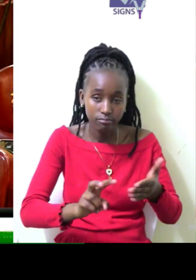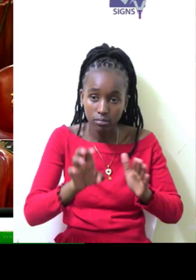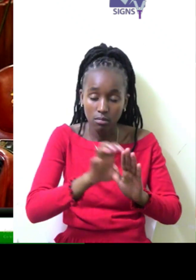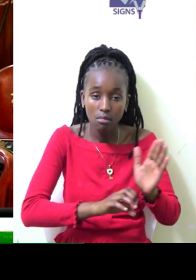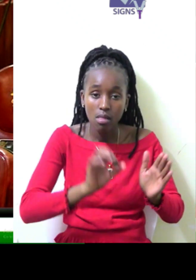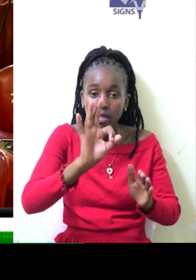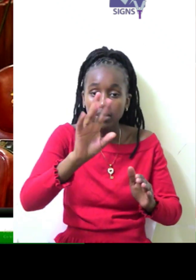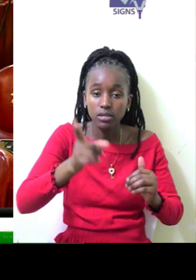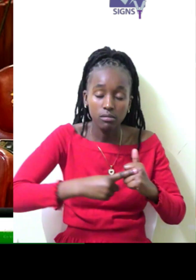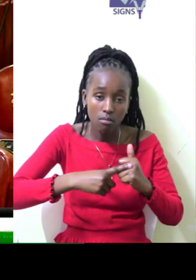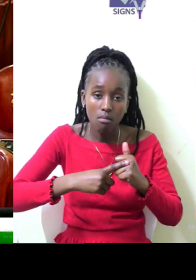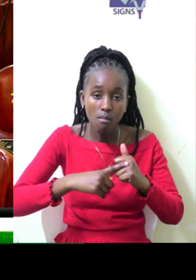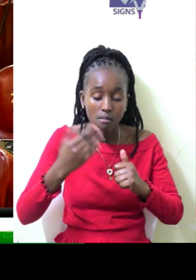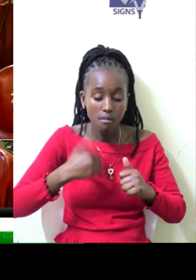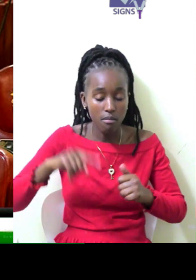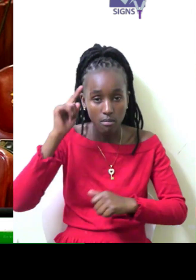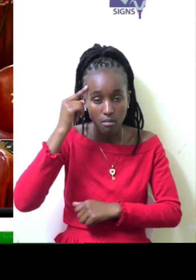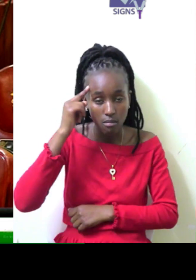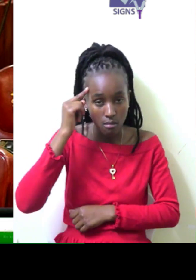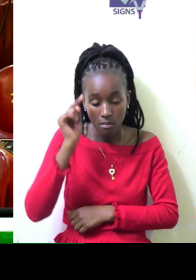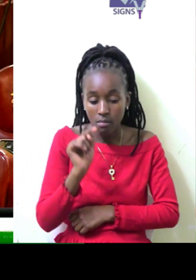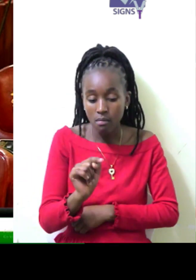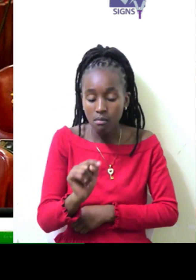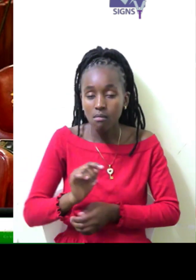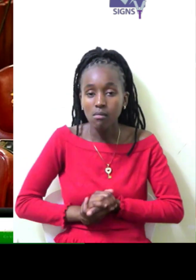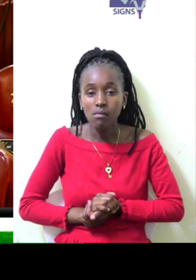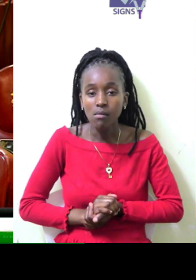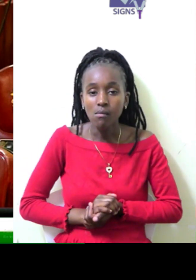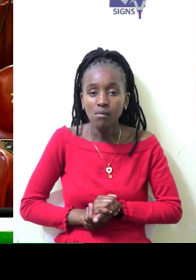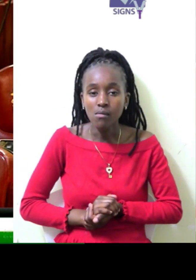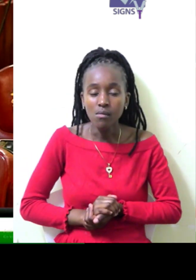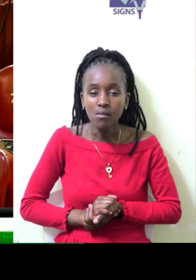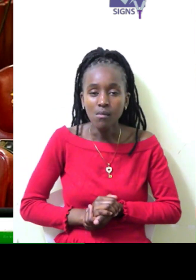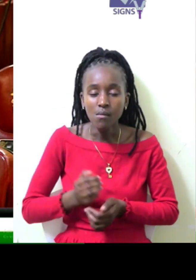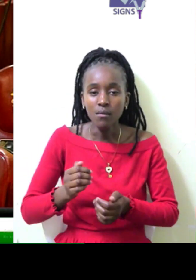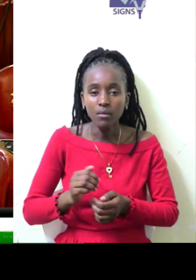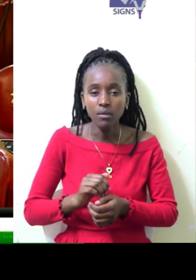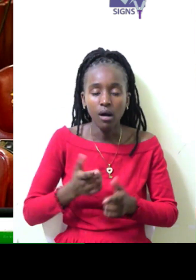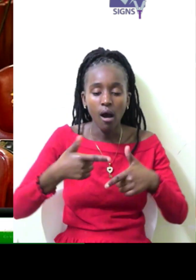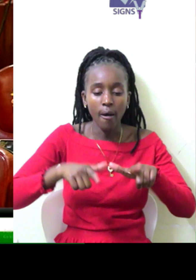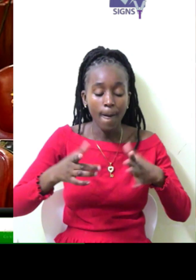view, Honorable Speaker, is that this would fundamentally deny people access to